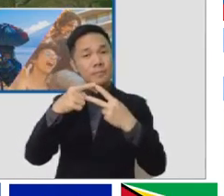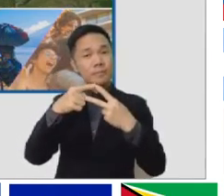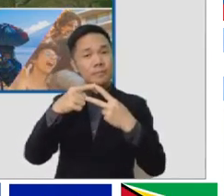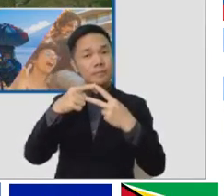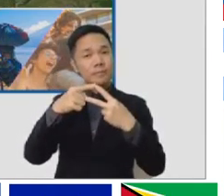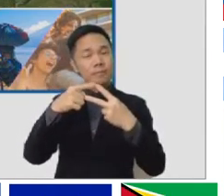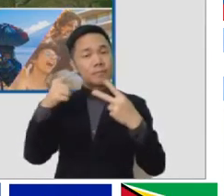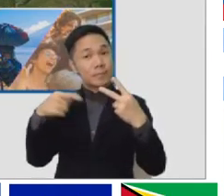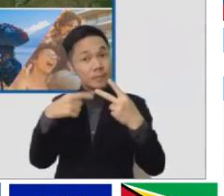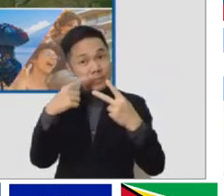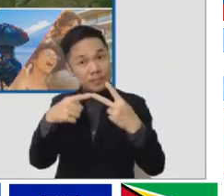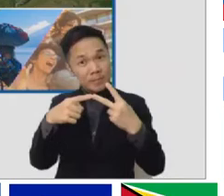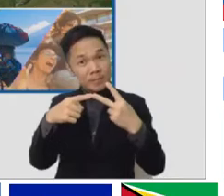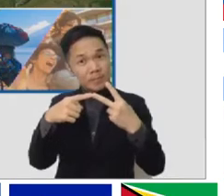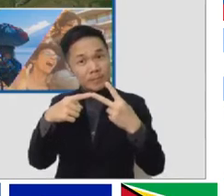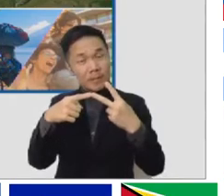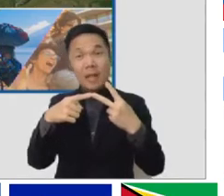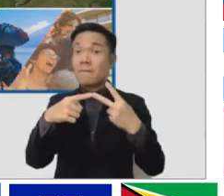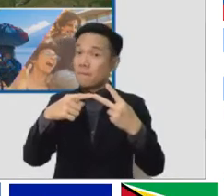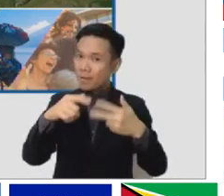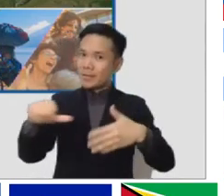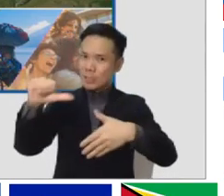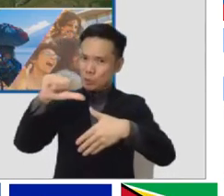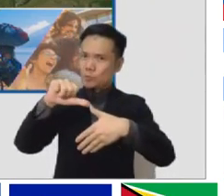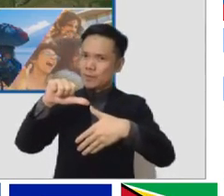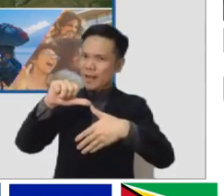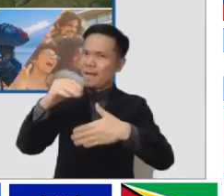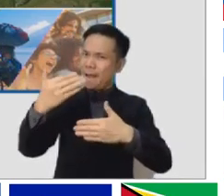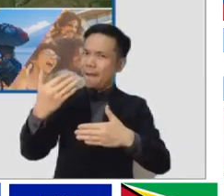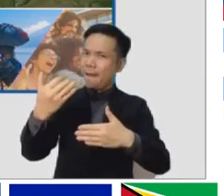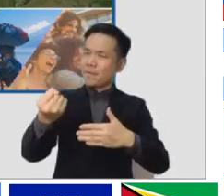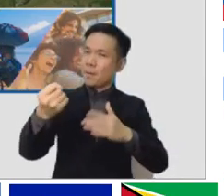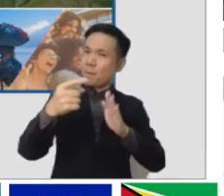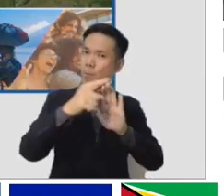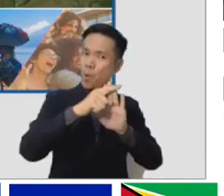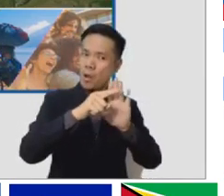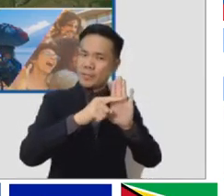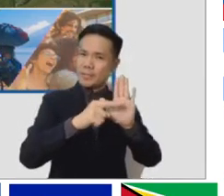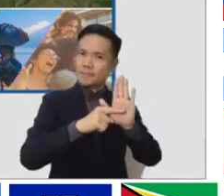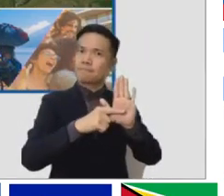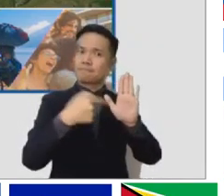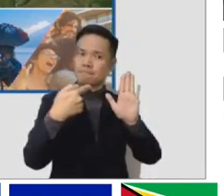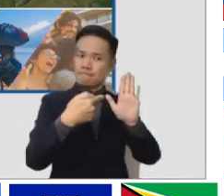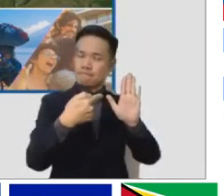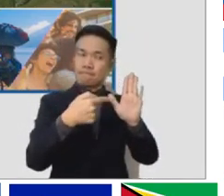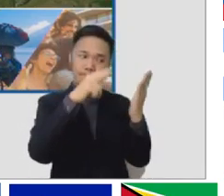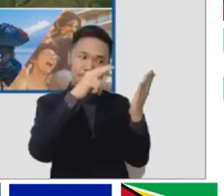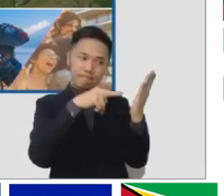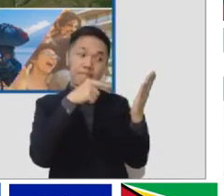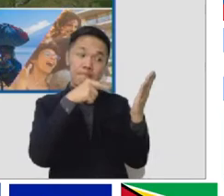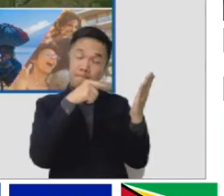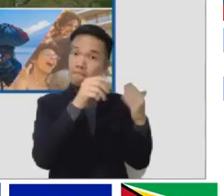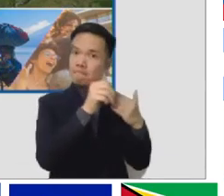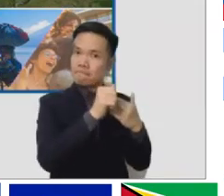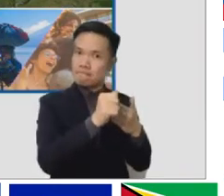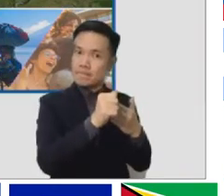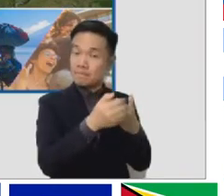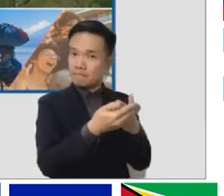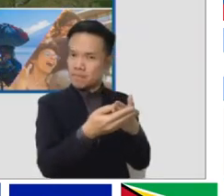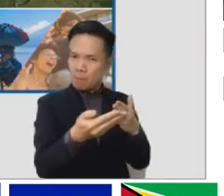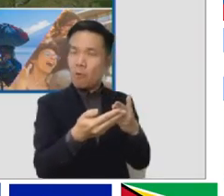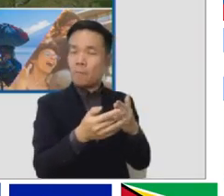we have as part of the Central American policies, which are our guiding principles, and also the different